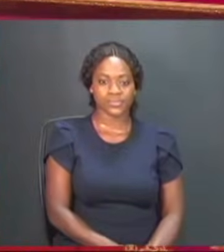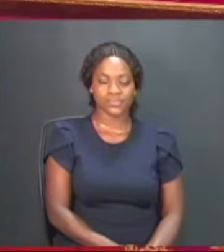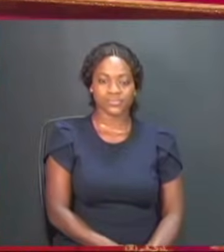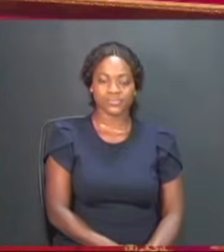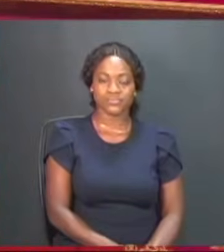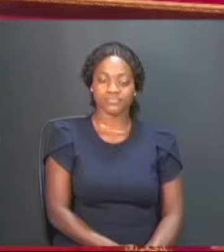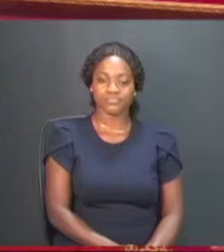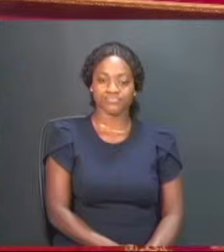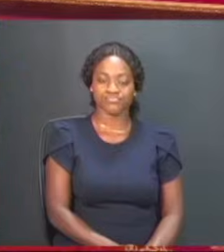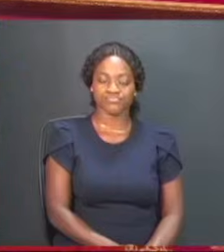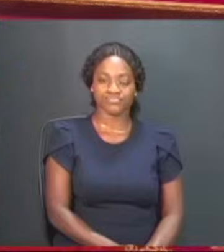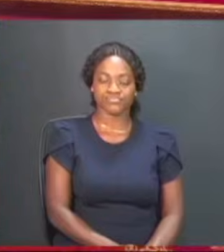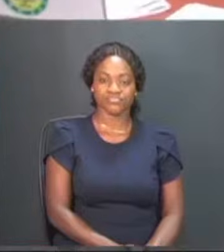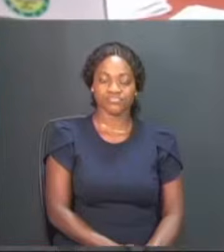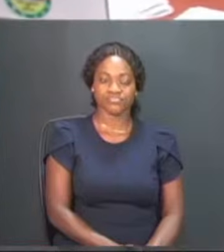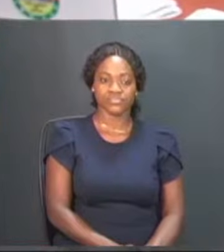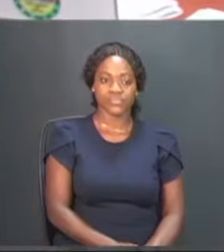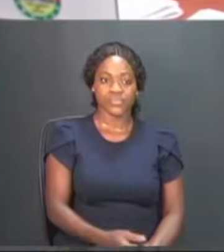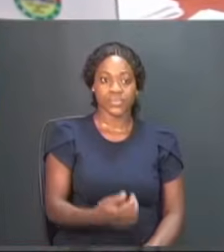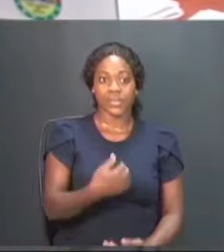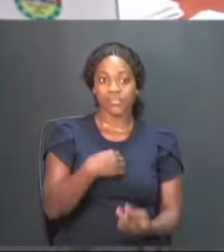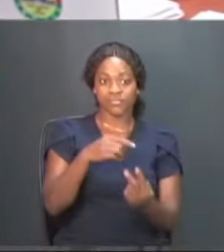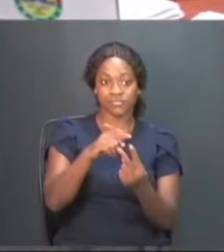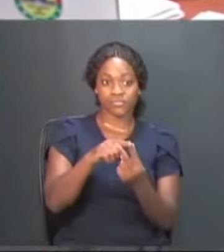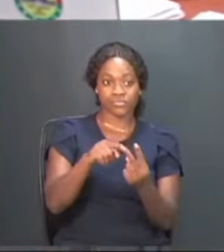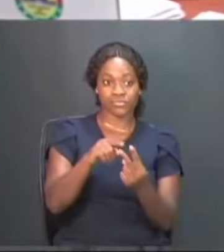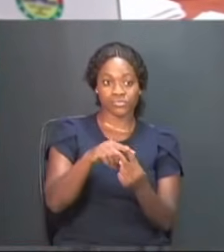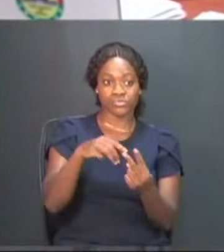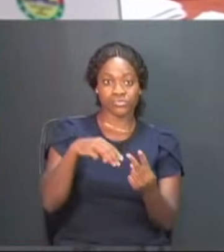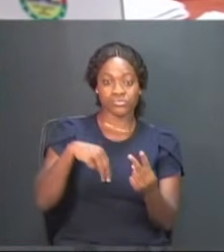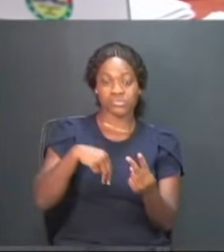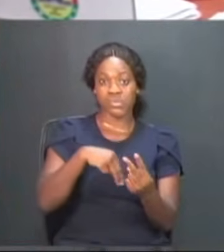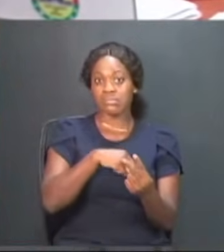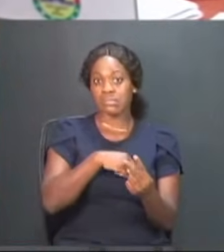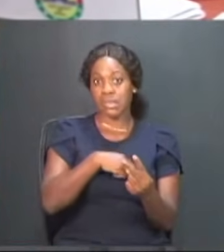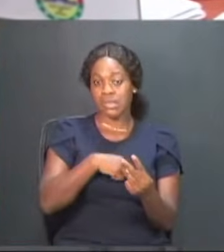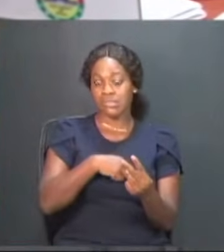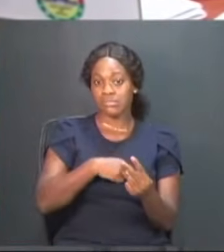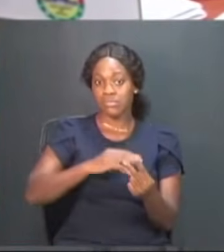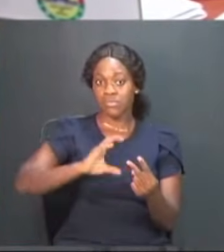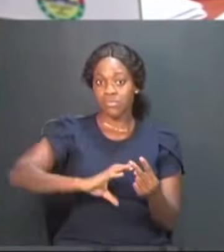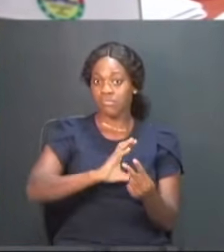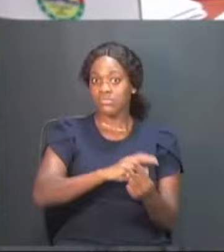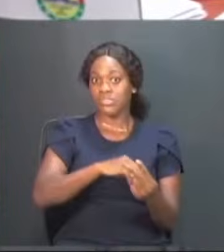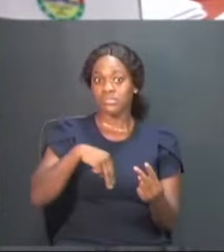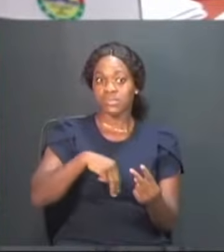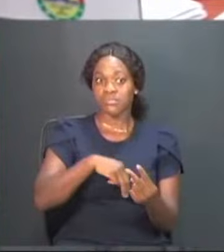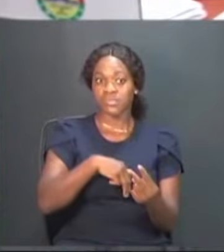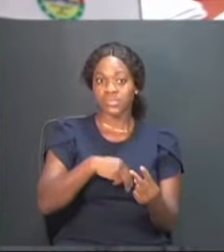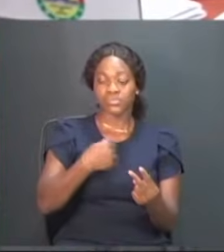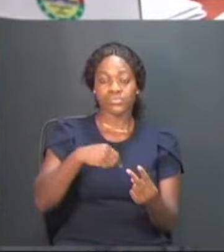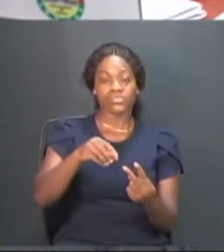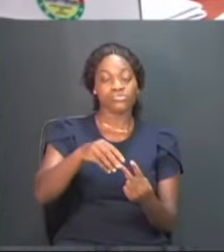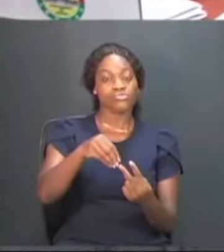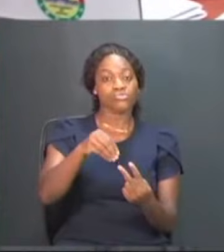Mr. Speaker, we have three members of the committee, so we will elect